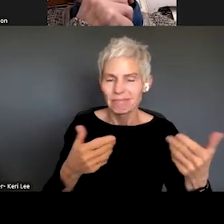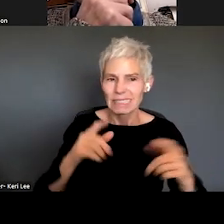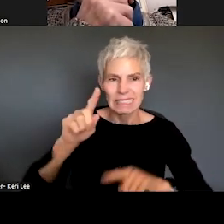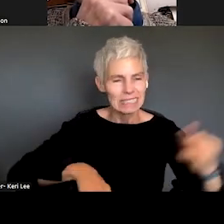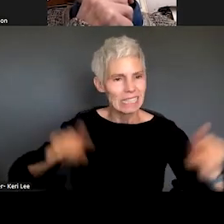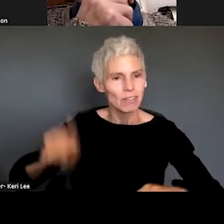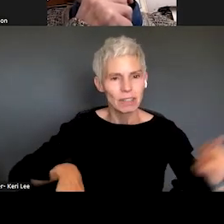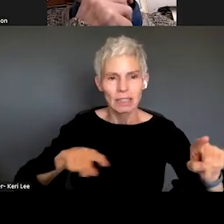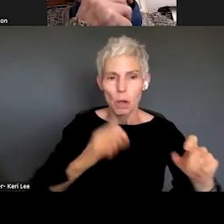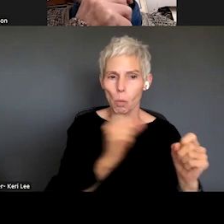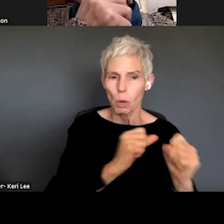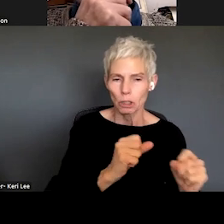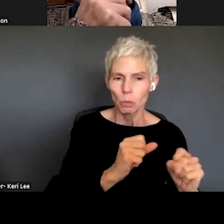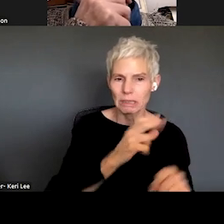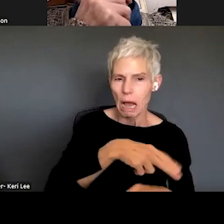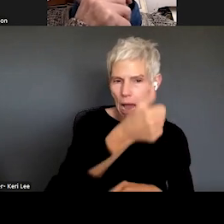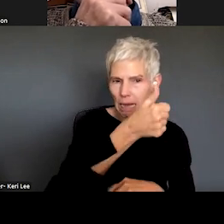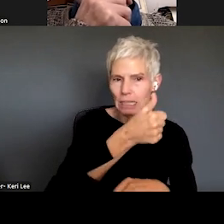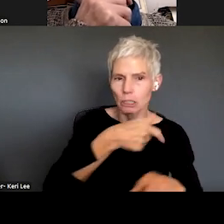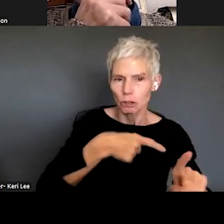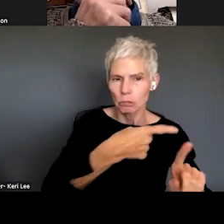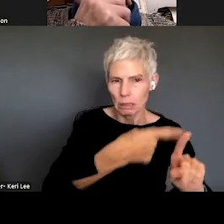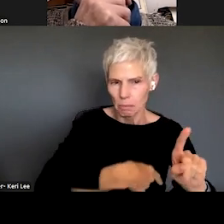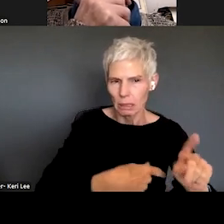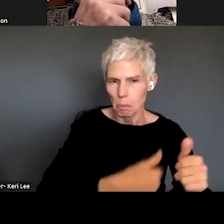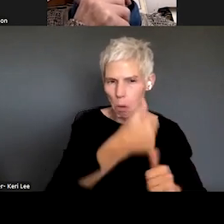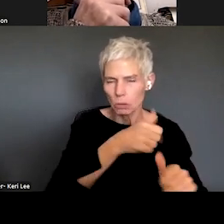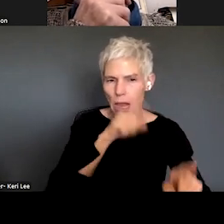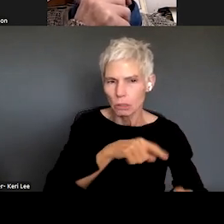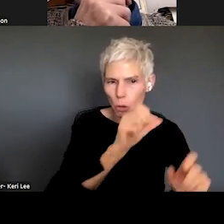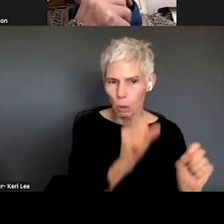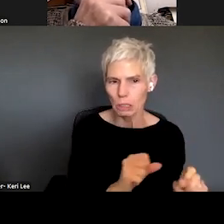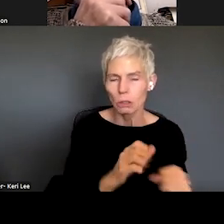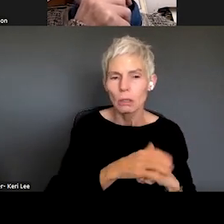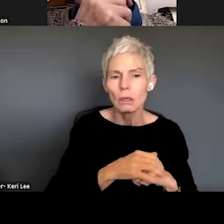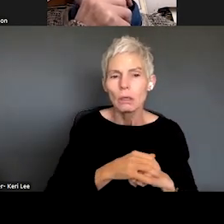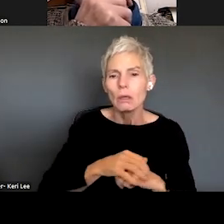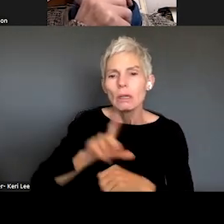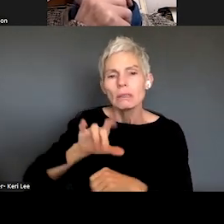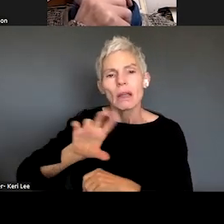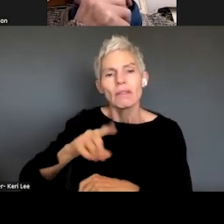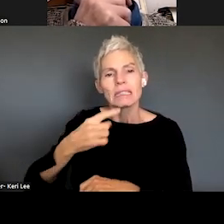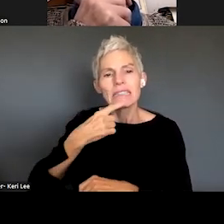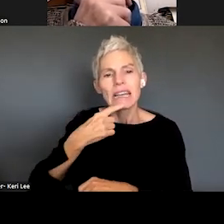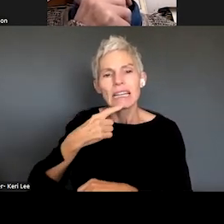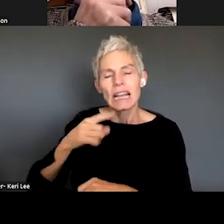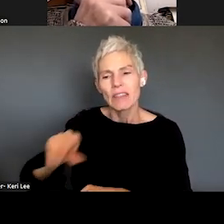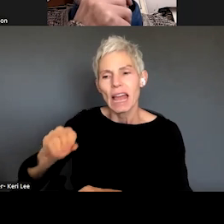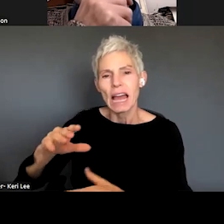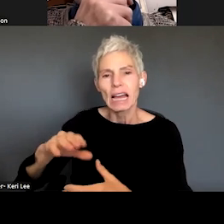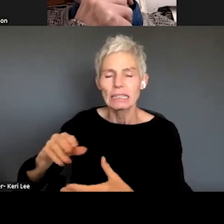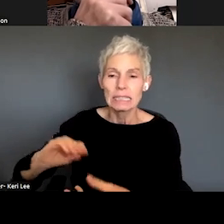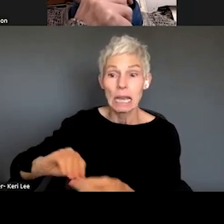across, with winter being the highest throughout the majority of the audience. So David also had said that the numbers had always said the spring, Richard, and we're